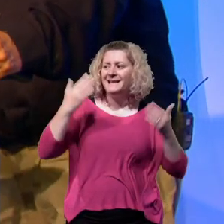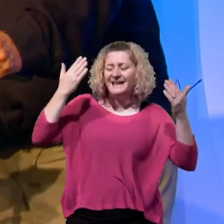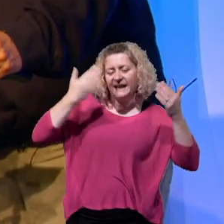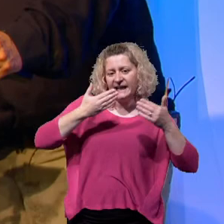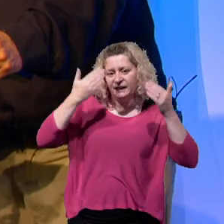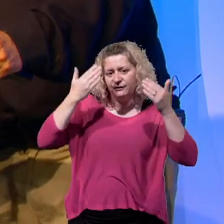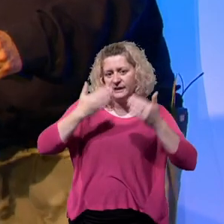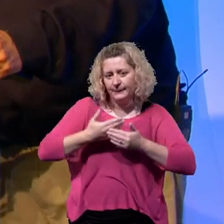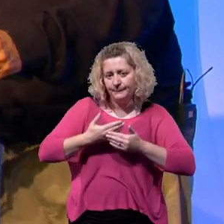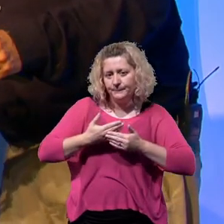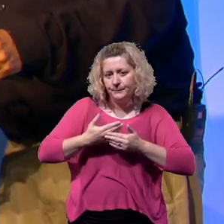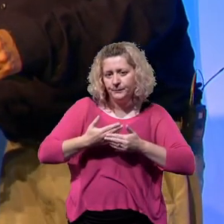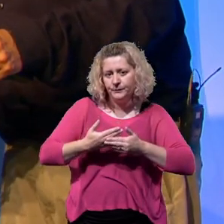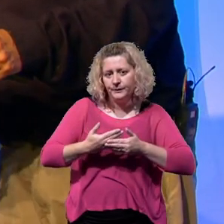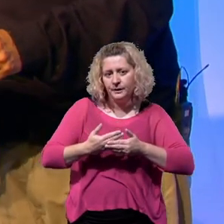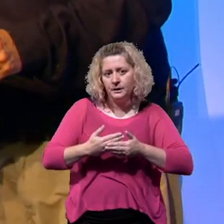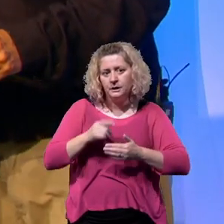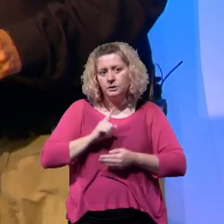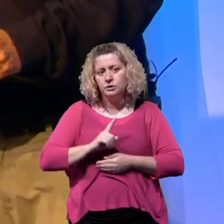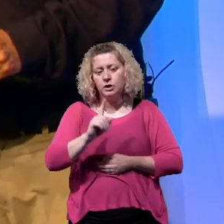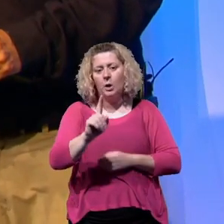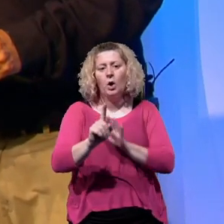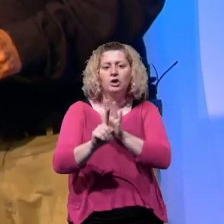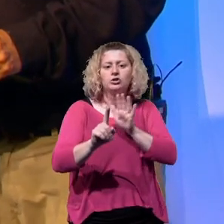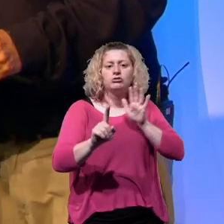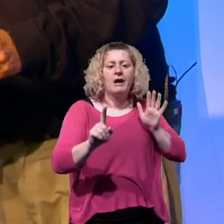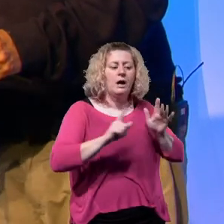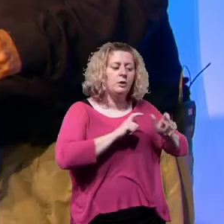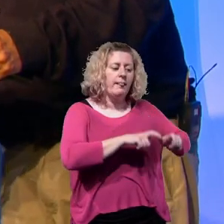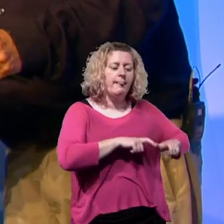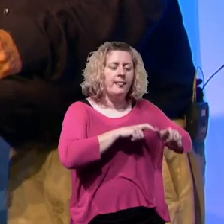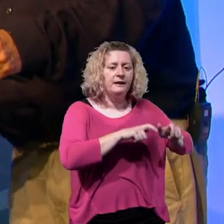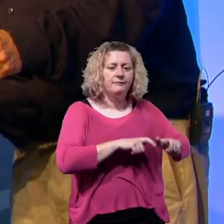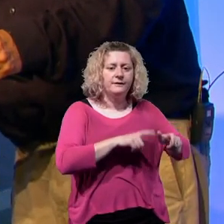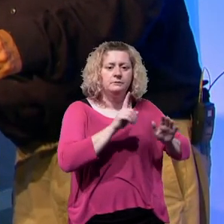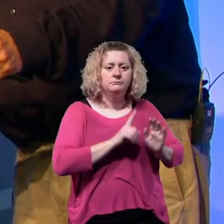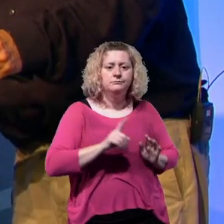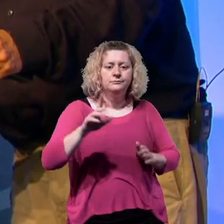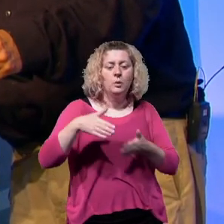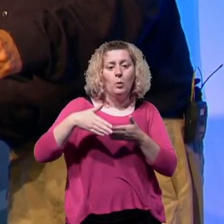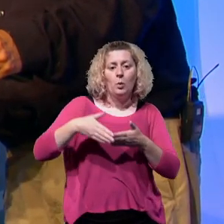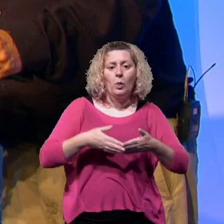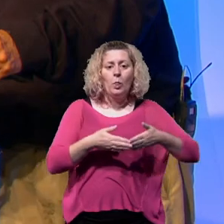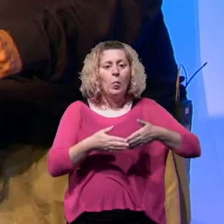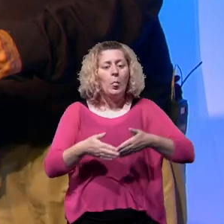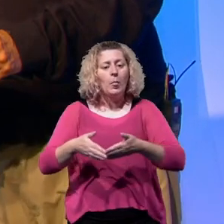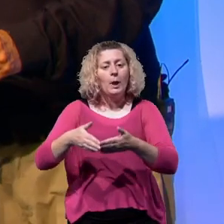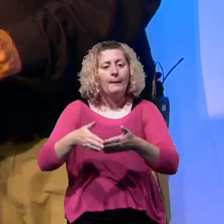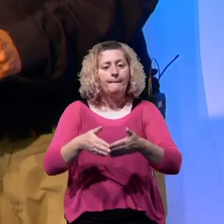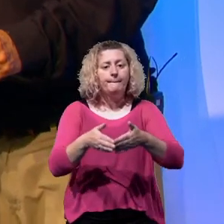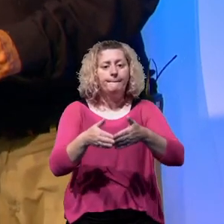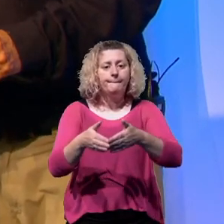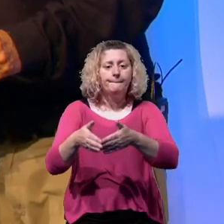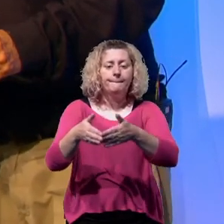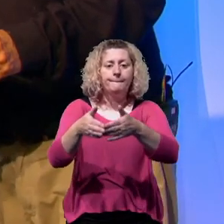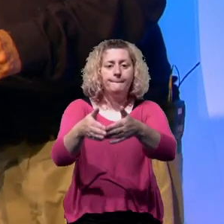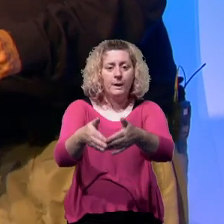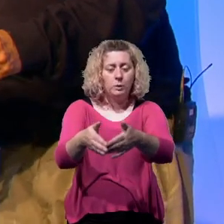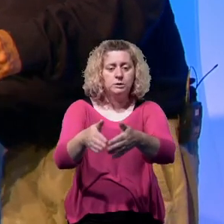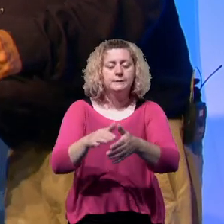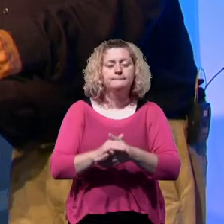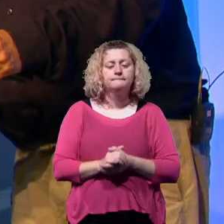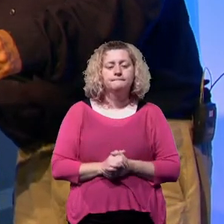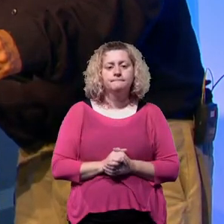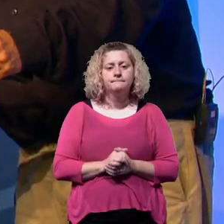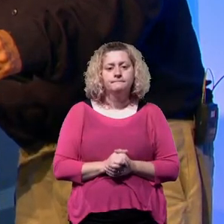go over to the other side." Leaving the crowd behind, they took him along just as he was in the boat, Mark 4, 36. There are also other boats with him.